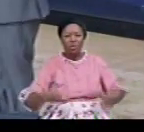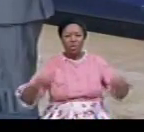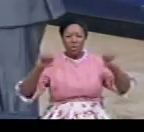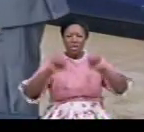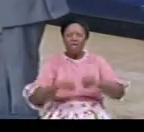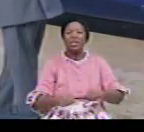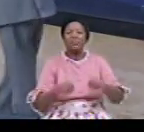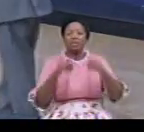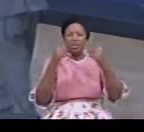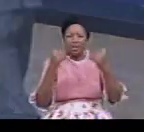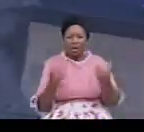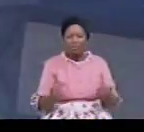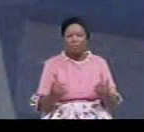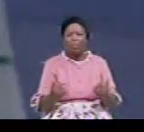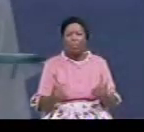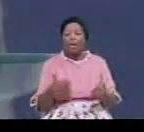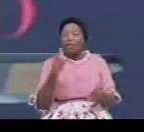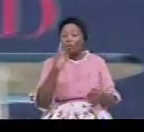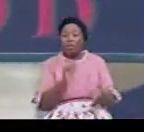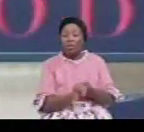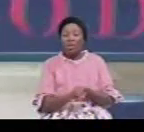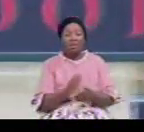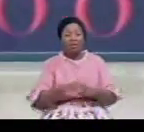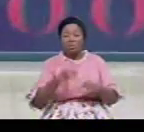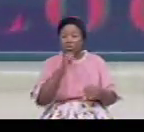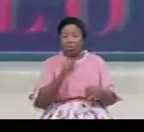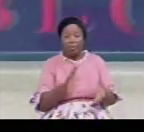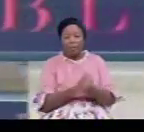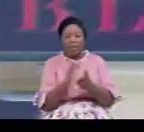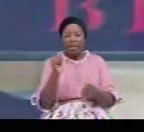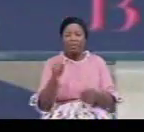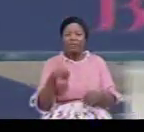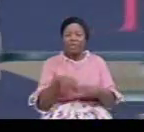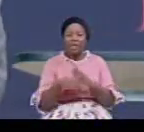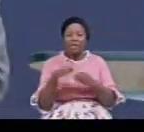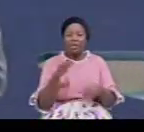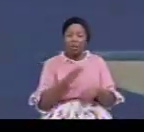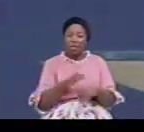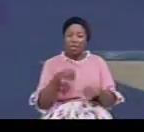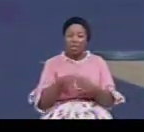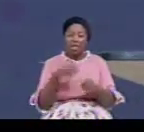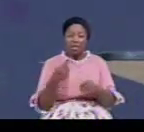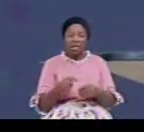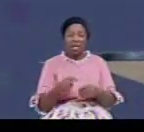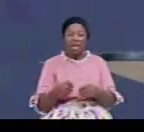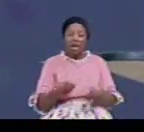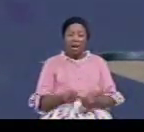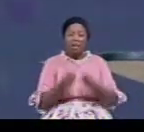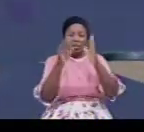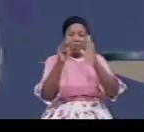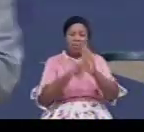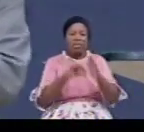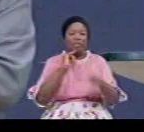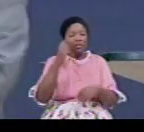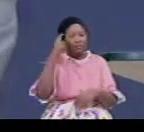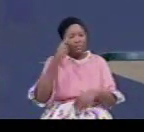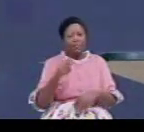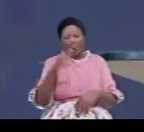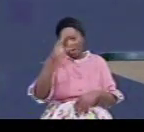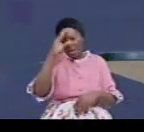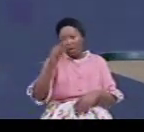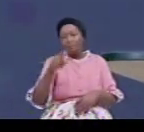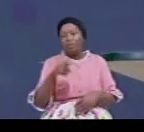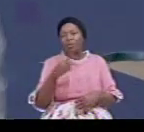The one who does not believe in the atonement, that the atonement is for him. The one who does